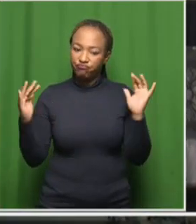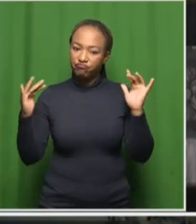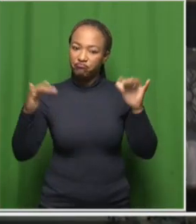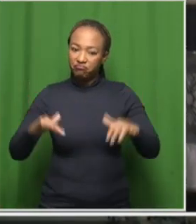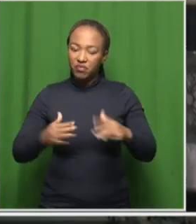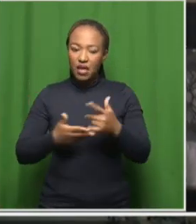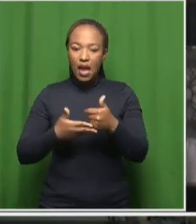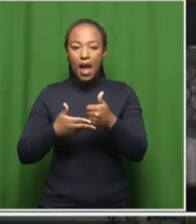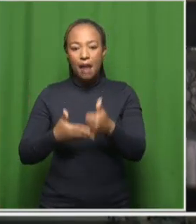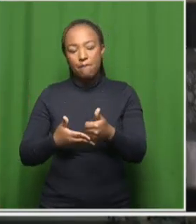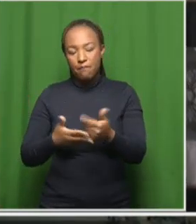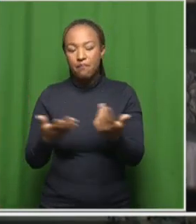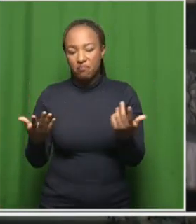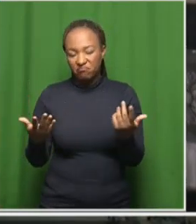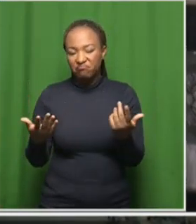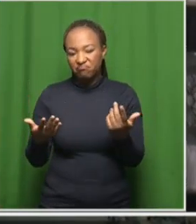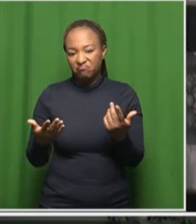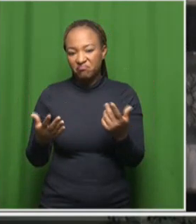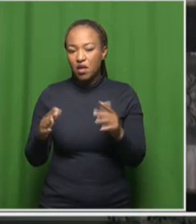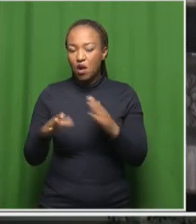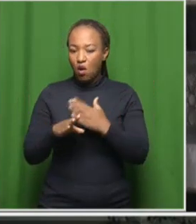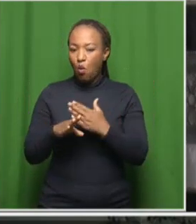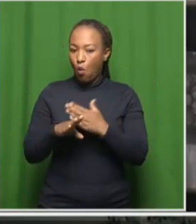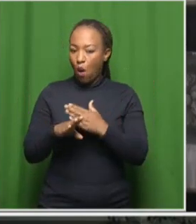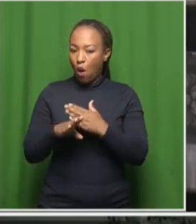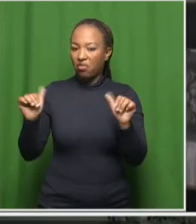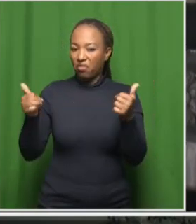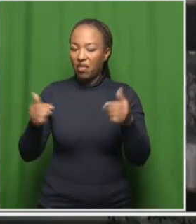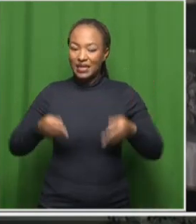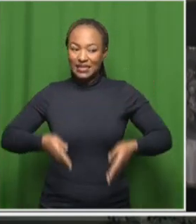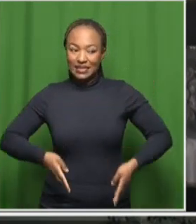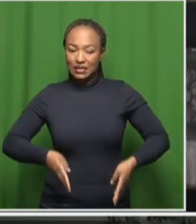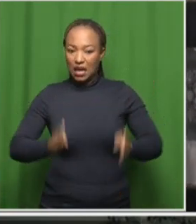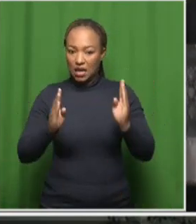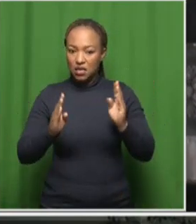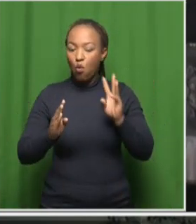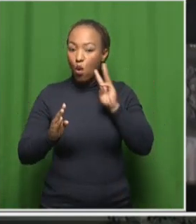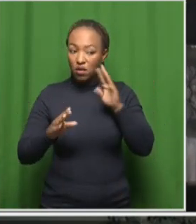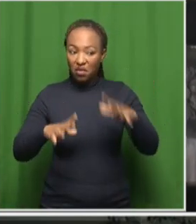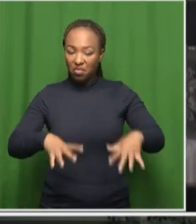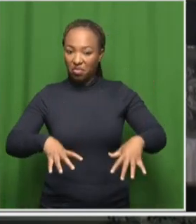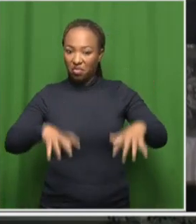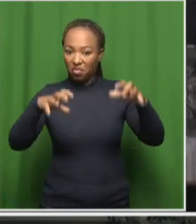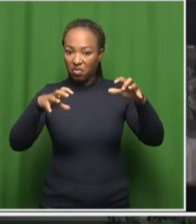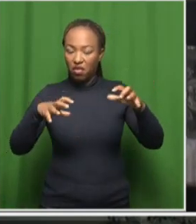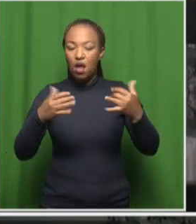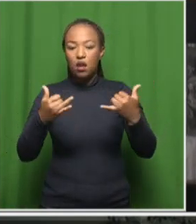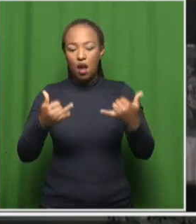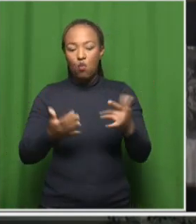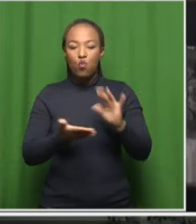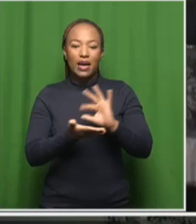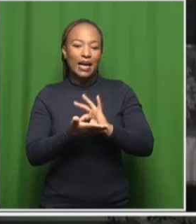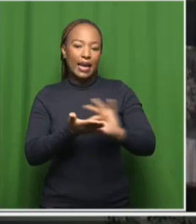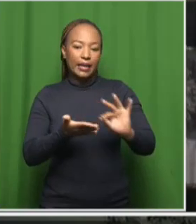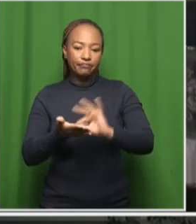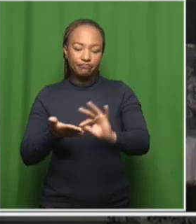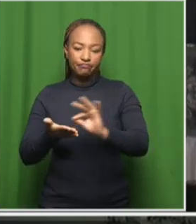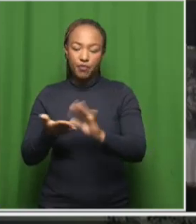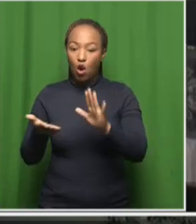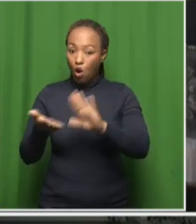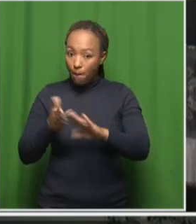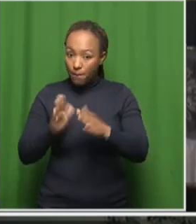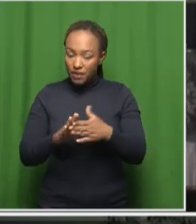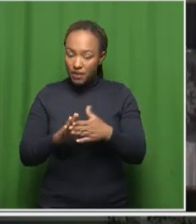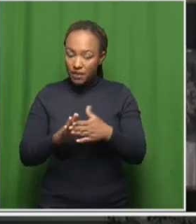resources, which obviously are very limited, but they did a good job, because the street, which was full of water yesterday, is now clear because of a community coming together to do